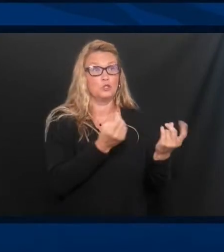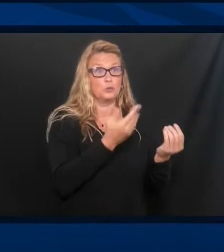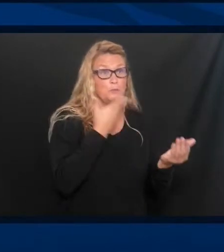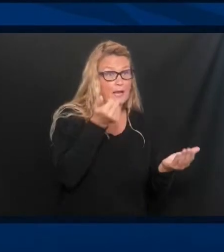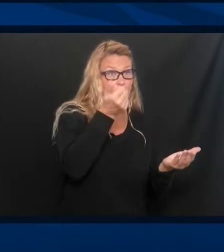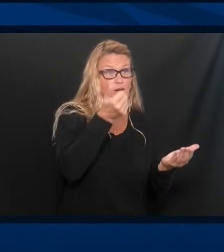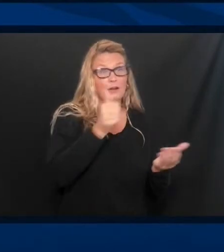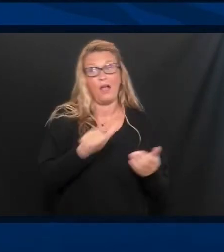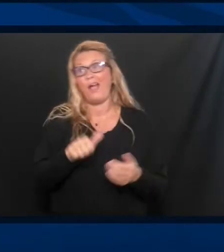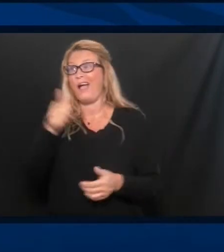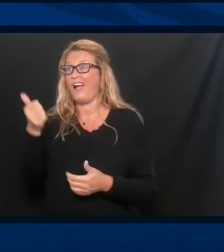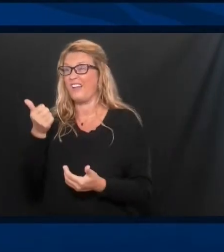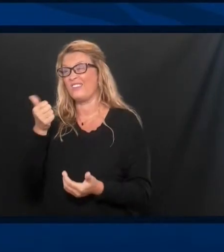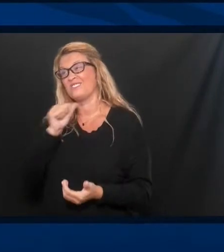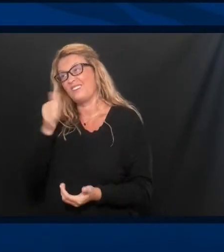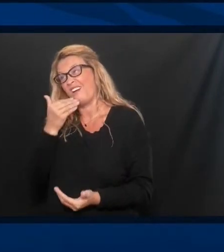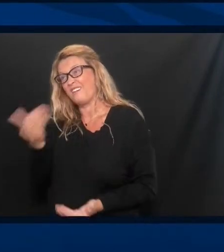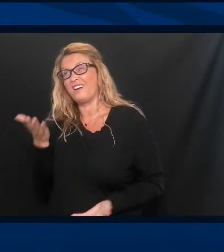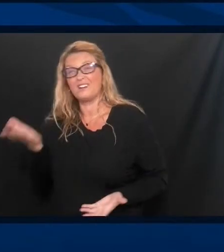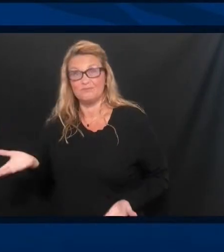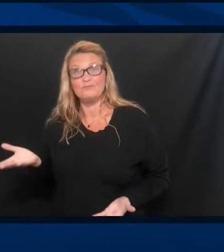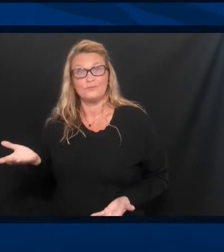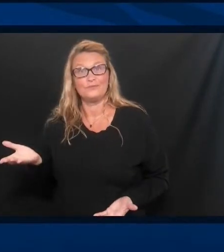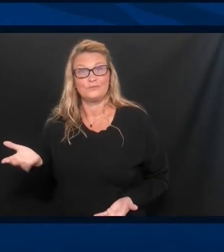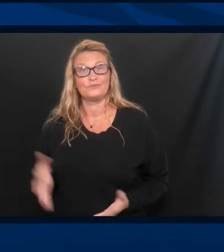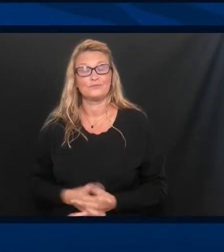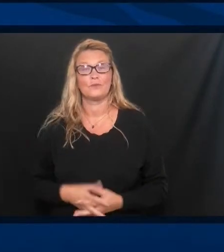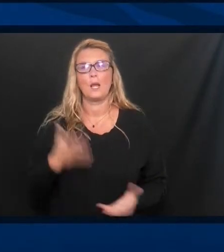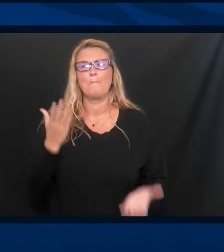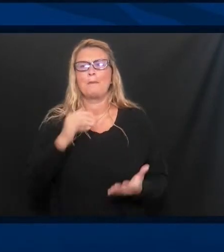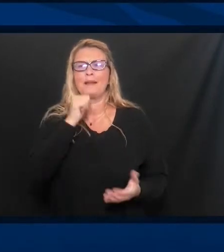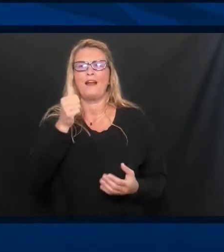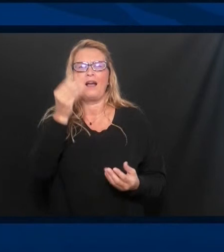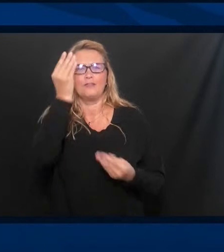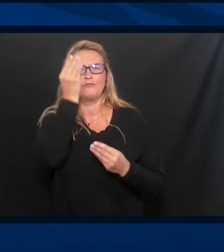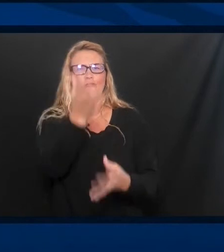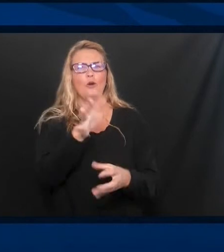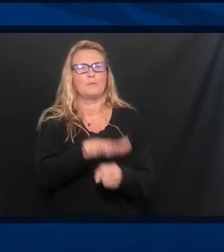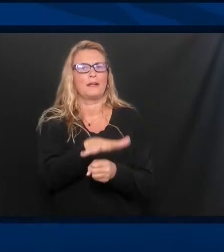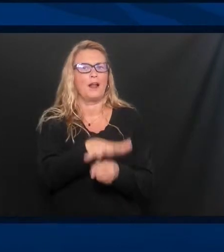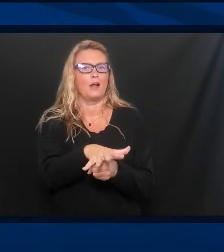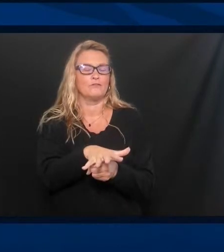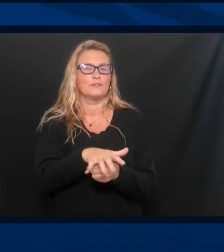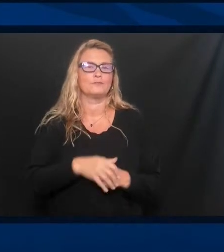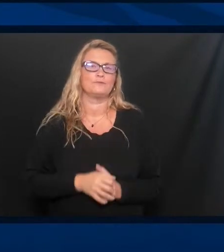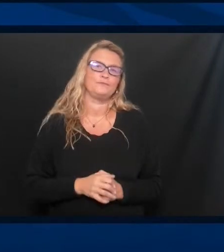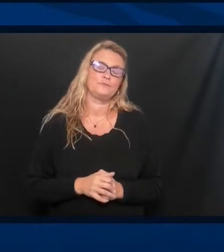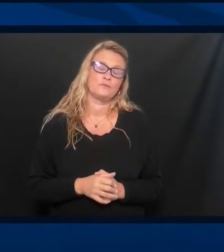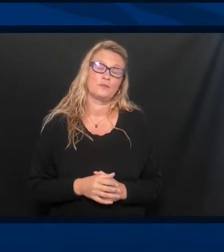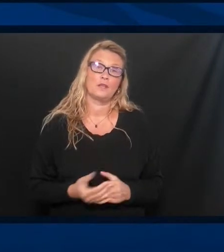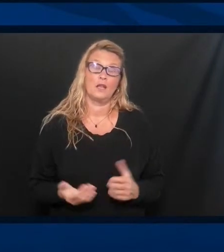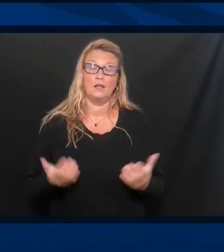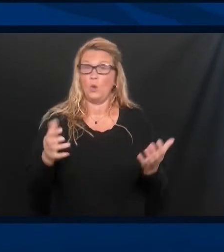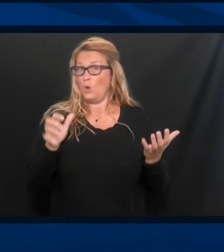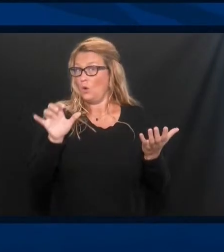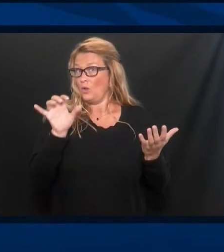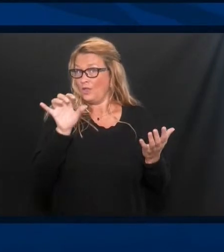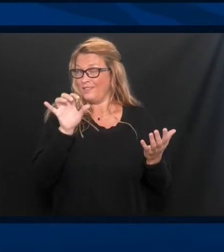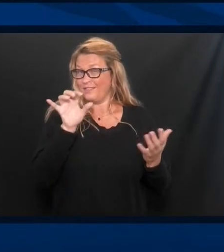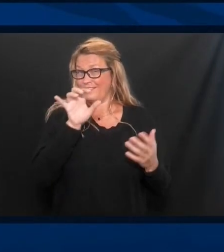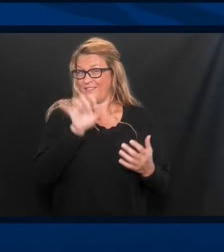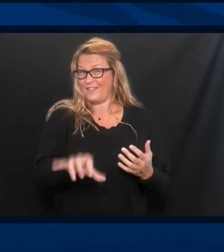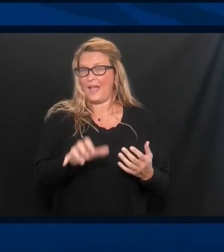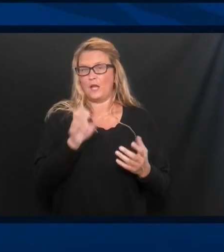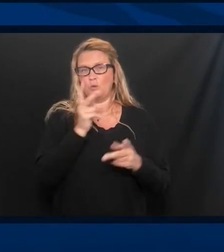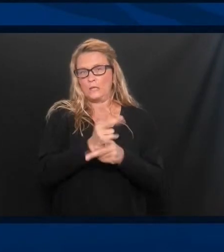job, and some school board members are probably not as informed as their statewide colleagues. That being said, if you want to keep it a